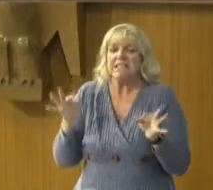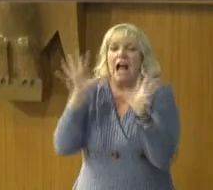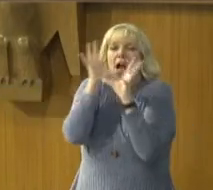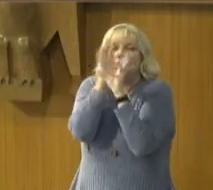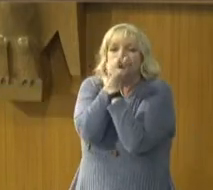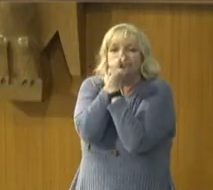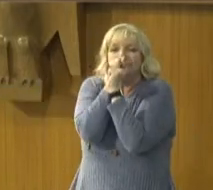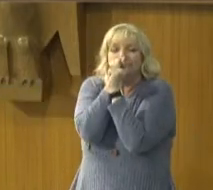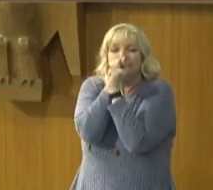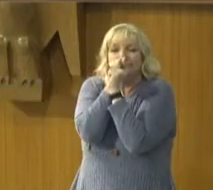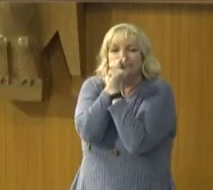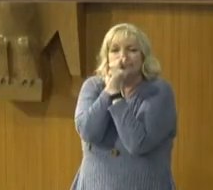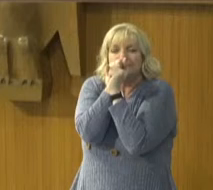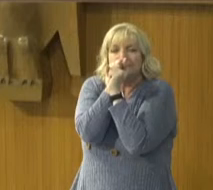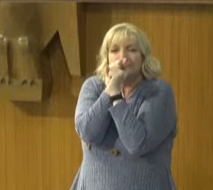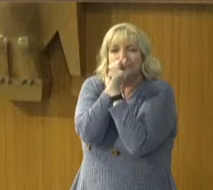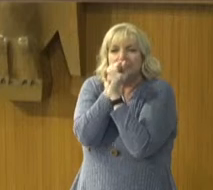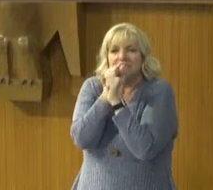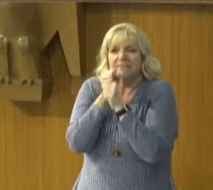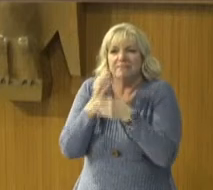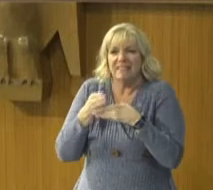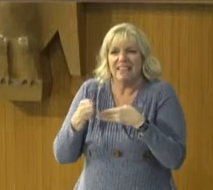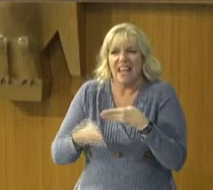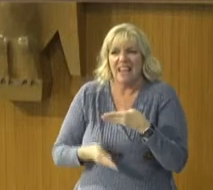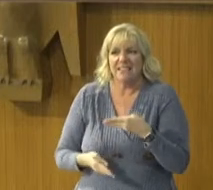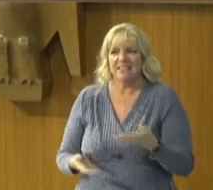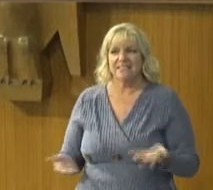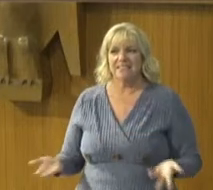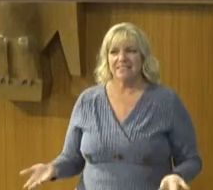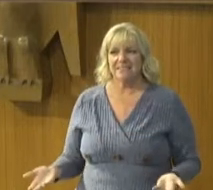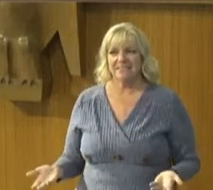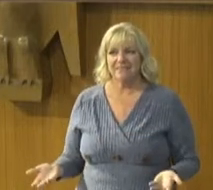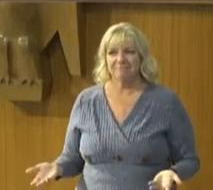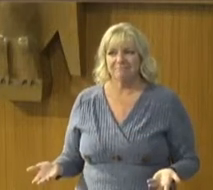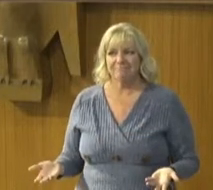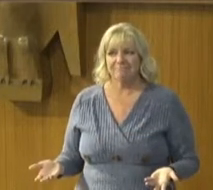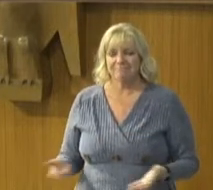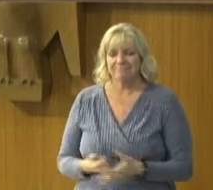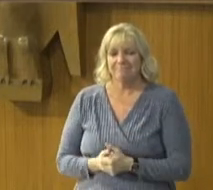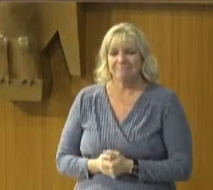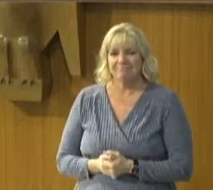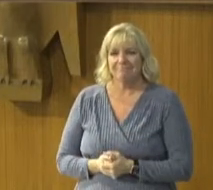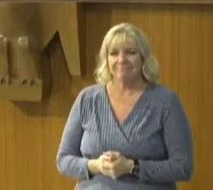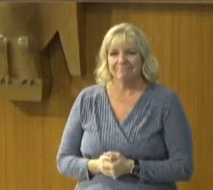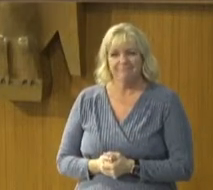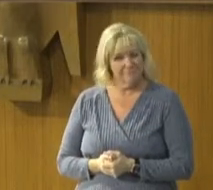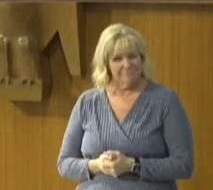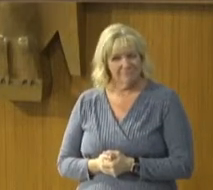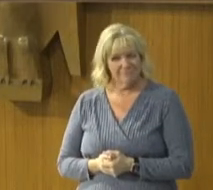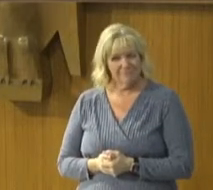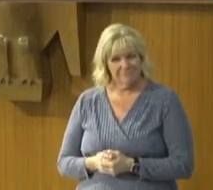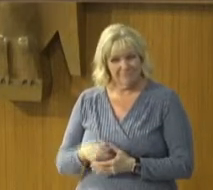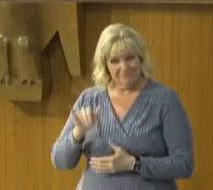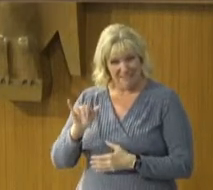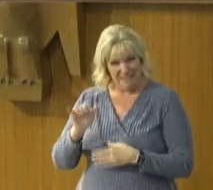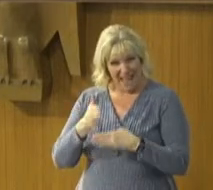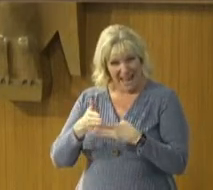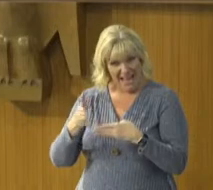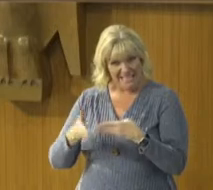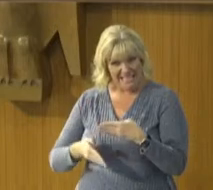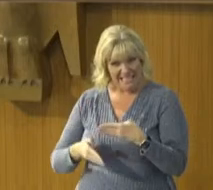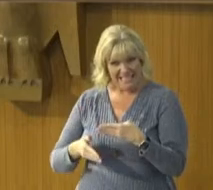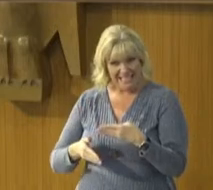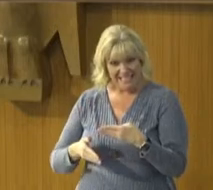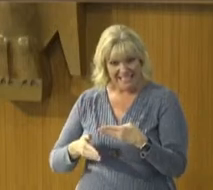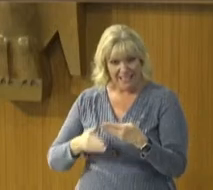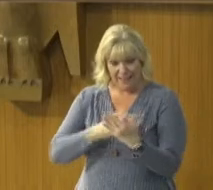to anyone. The end. If that ending to this entire saga